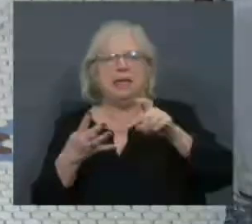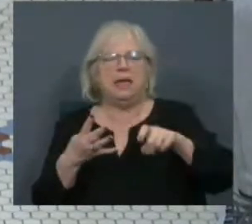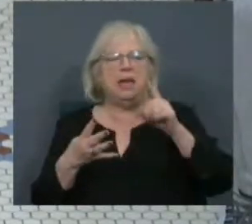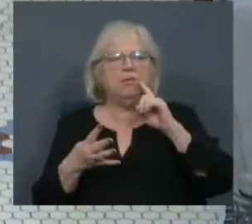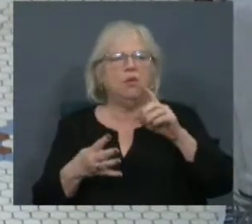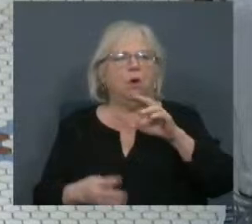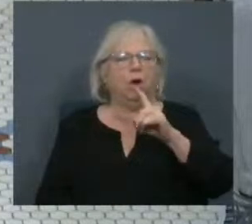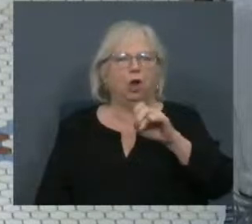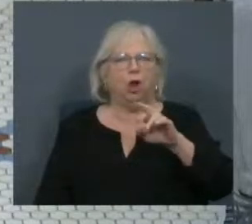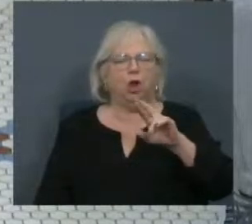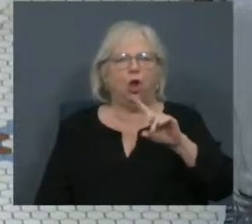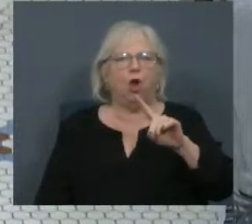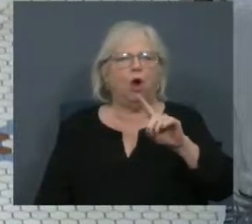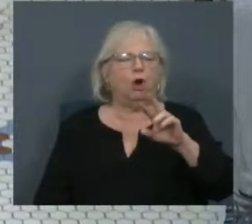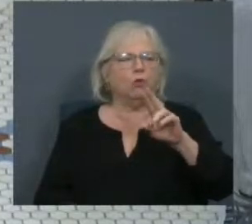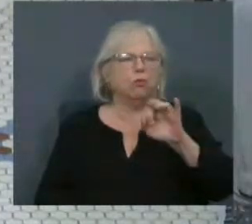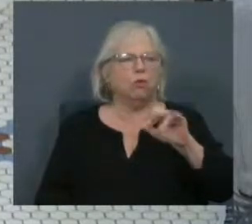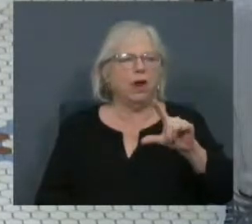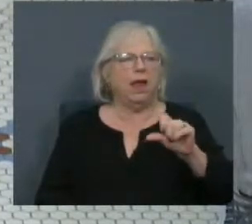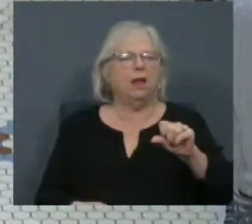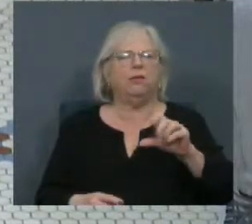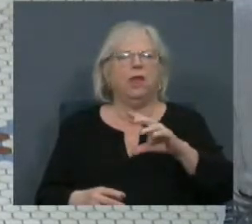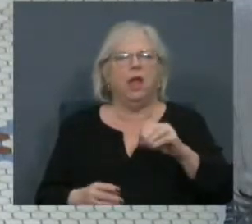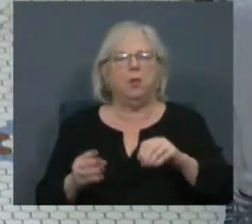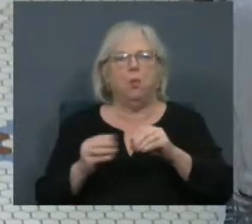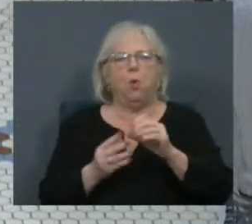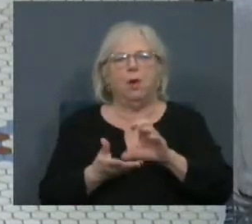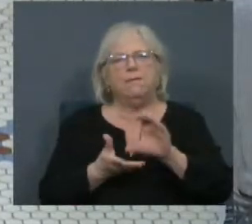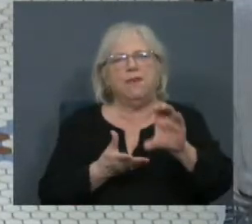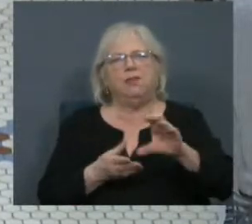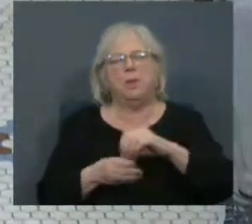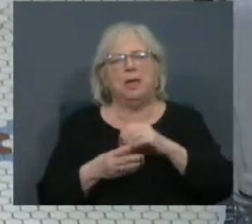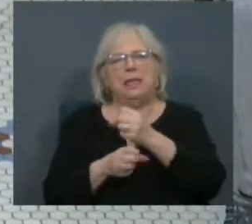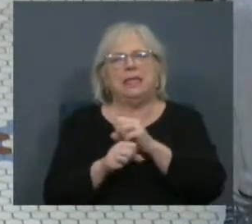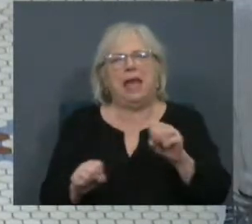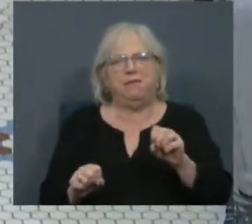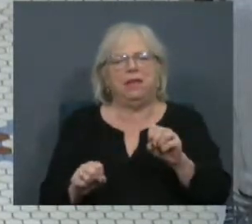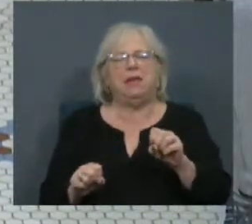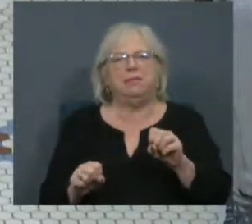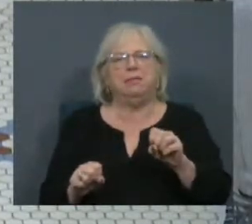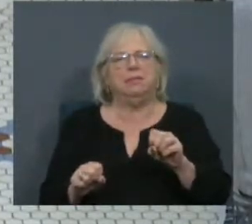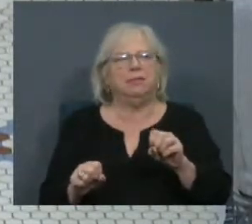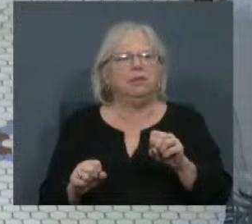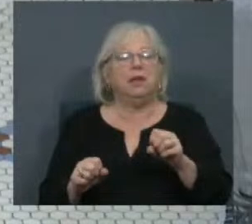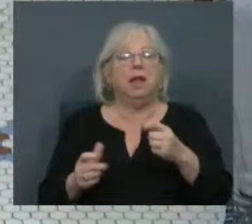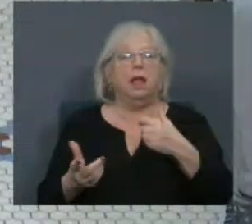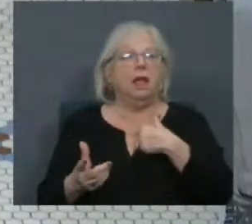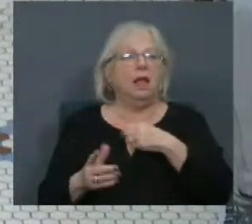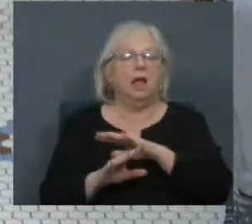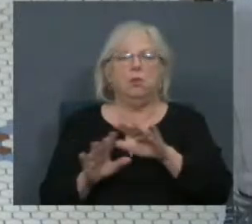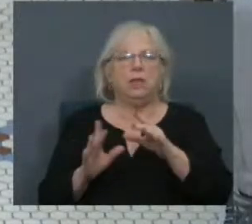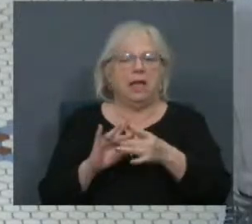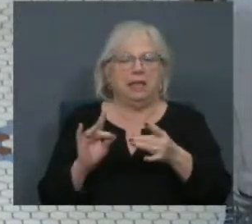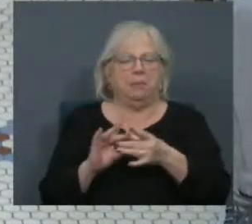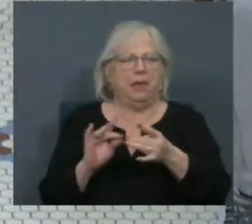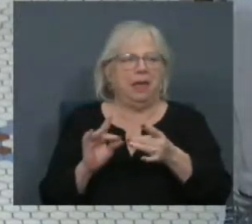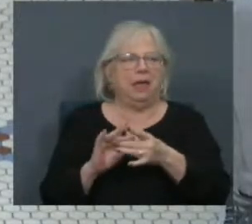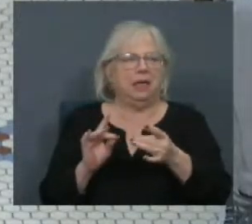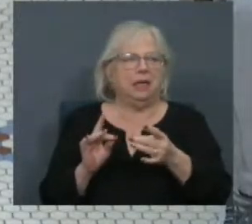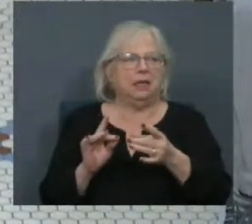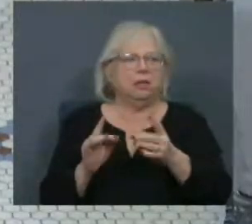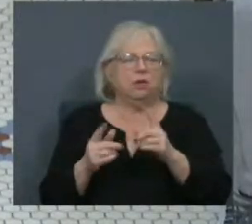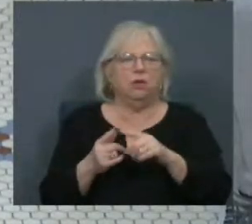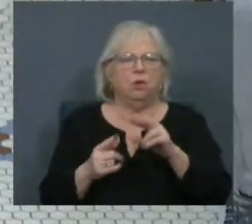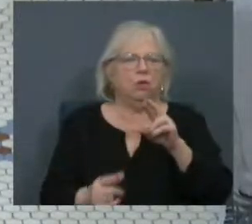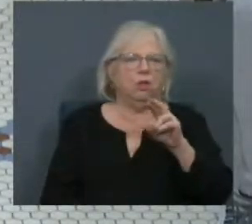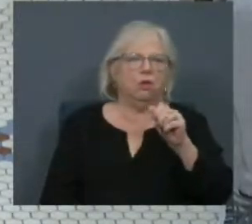community control, and then more effective investments in safety, not surveillance, are available. I will not speak as much to the